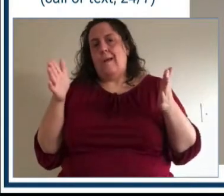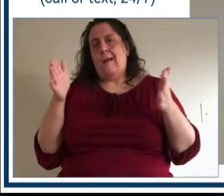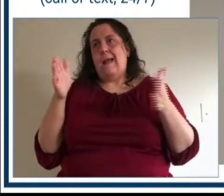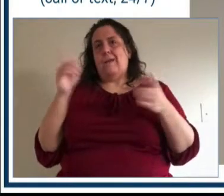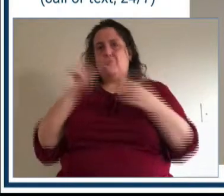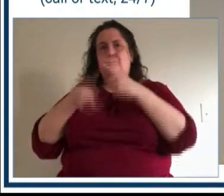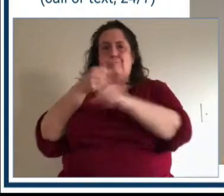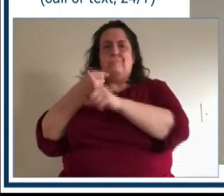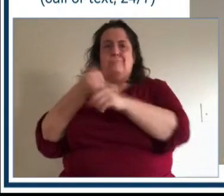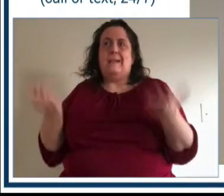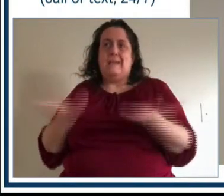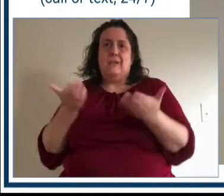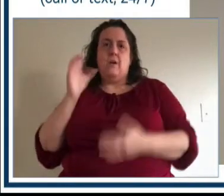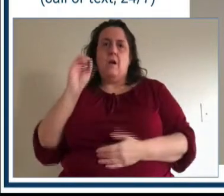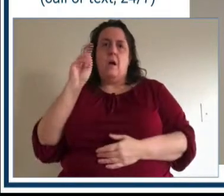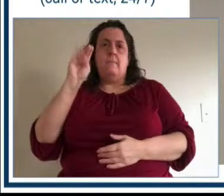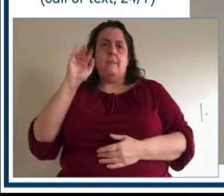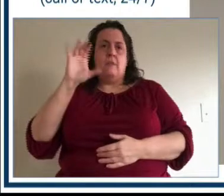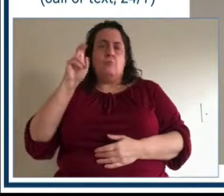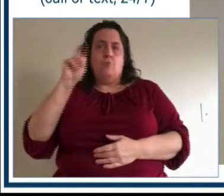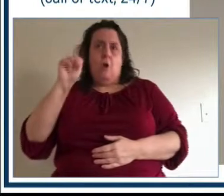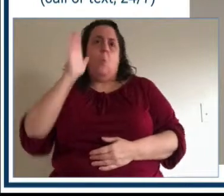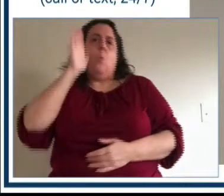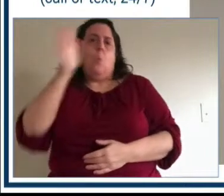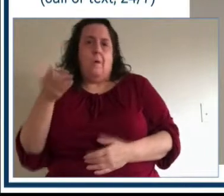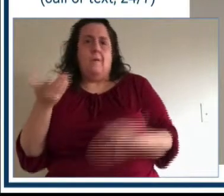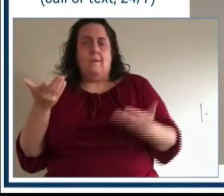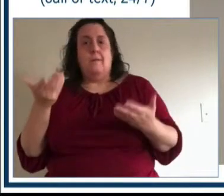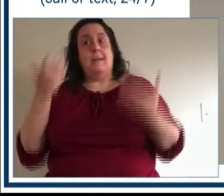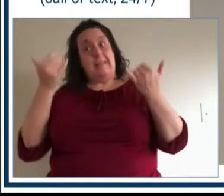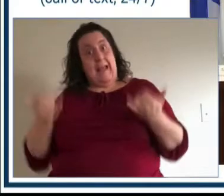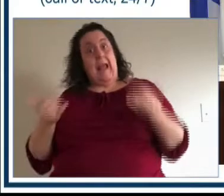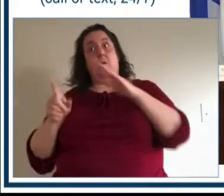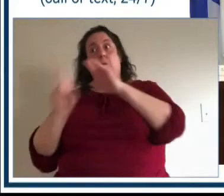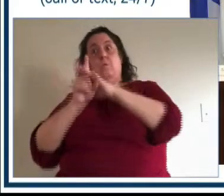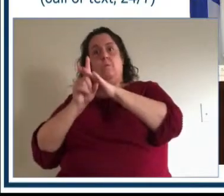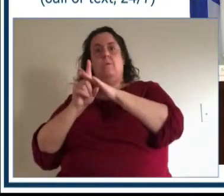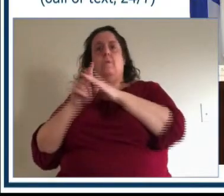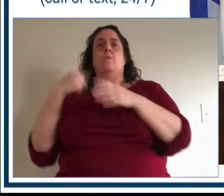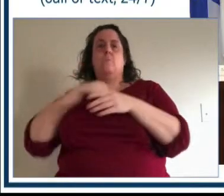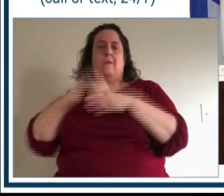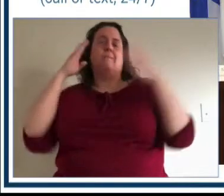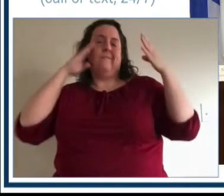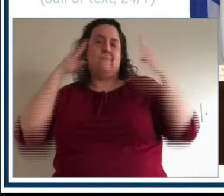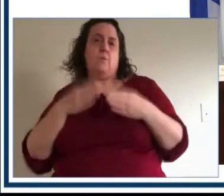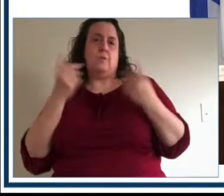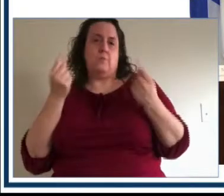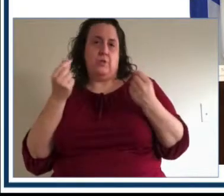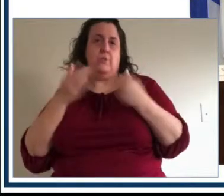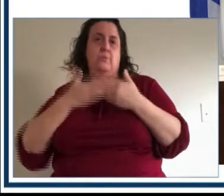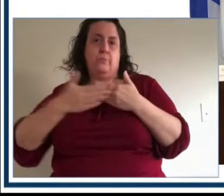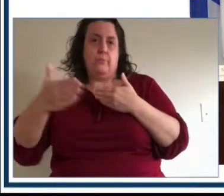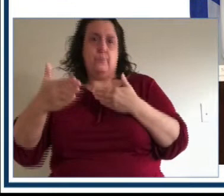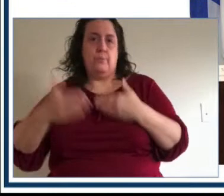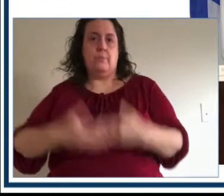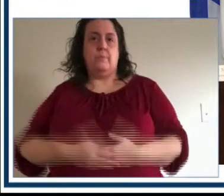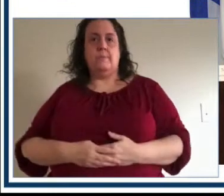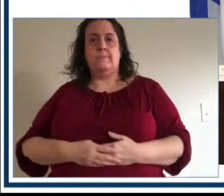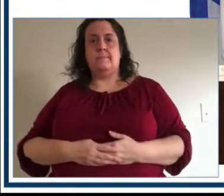here. Now we have to focus on our response moving forward. And finally, we'll go to Natasha Pace with CTV. Go ahead, Natasha.